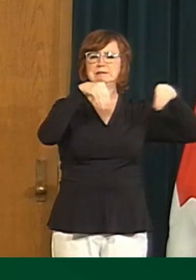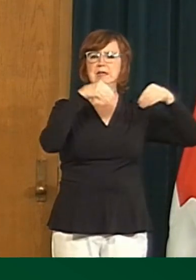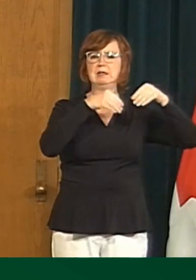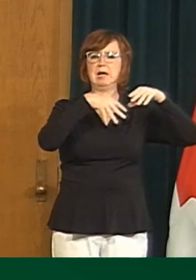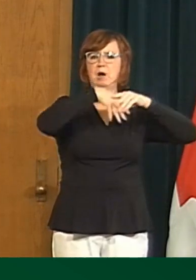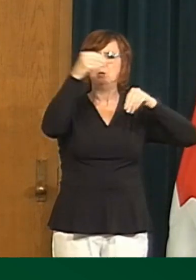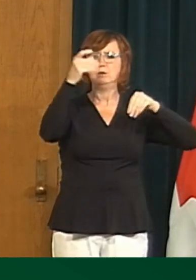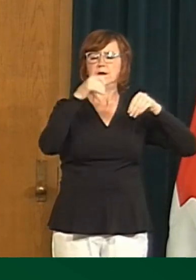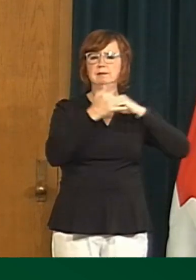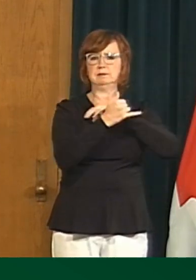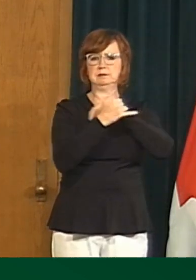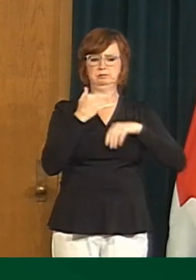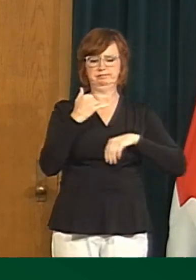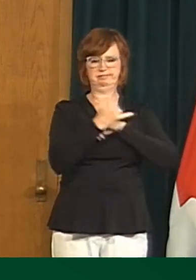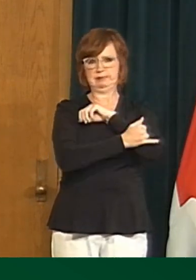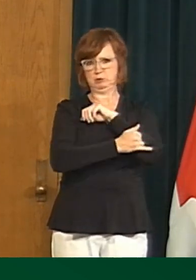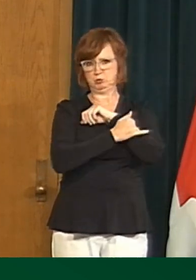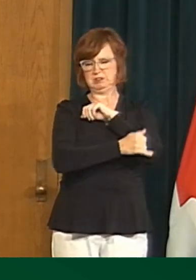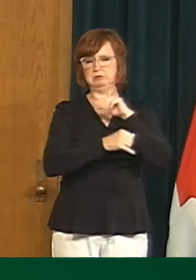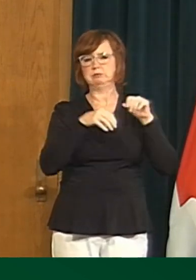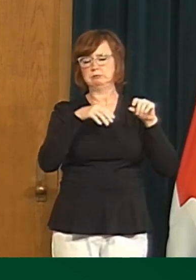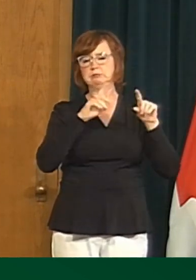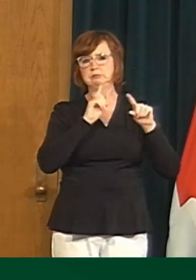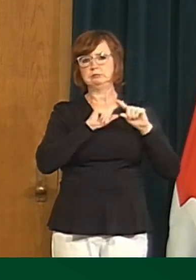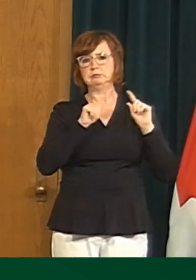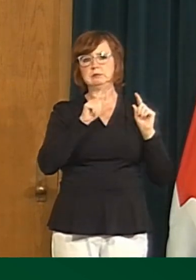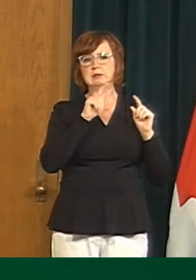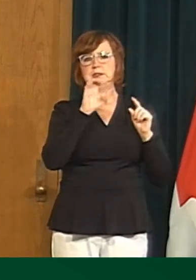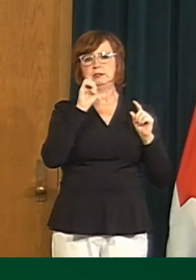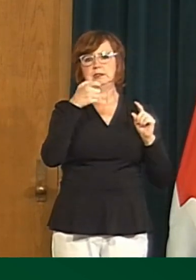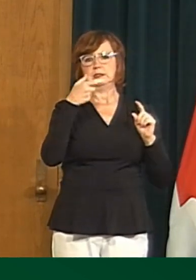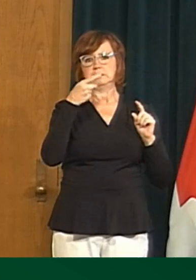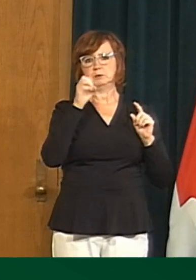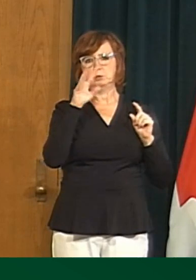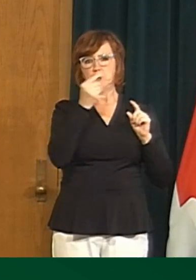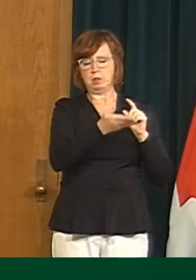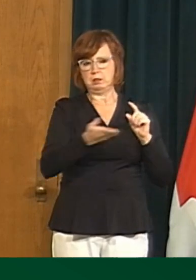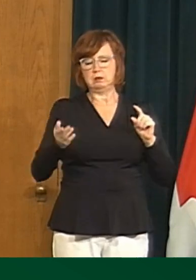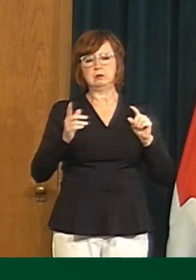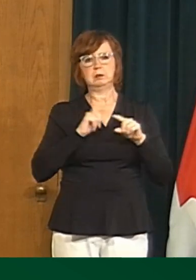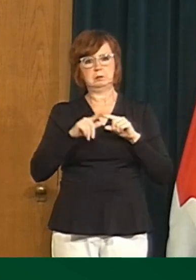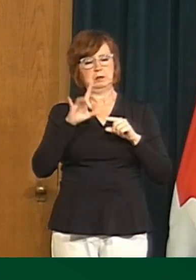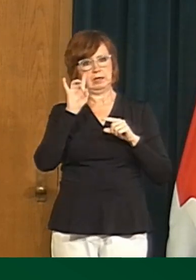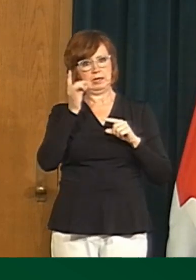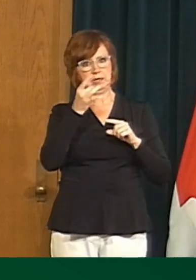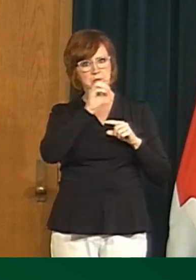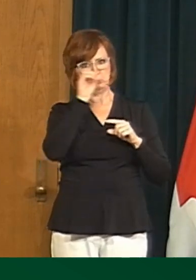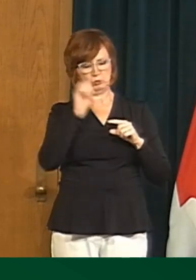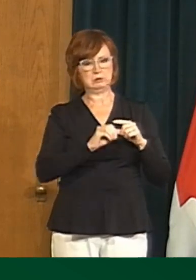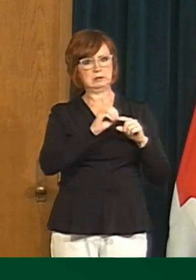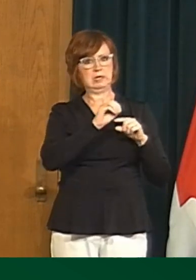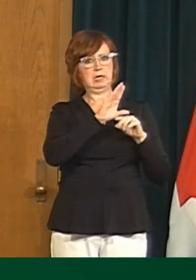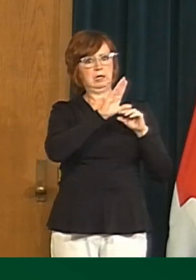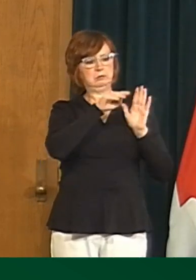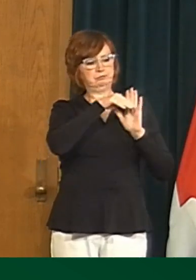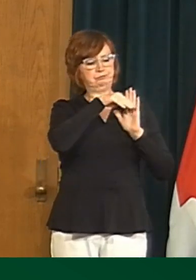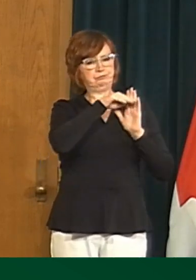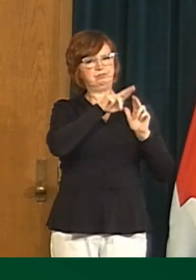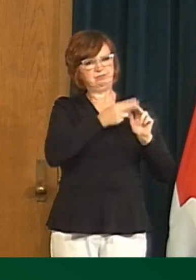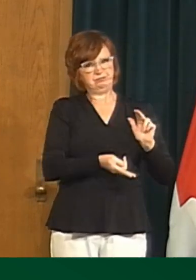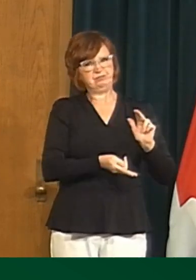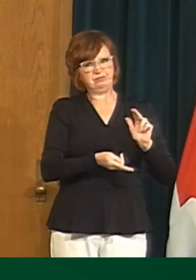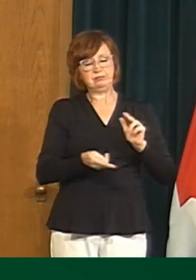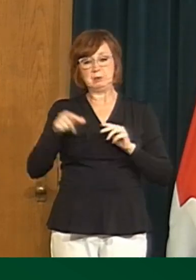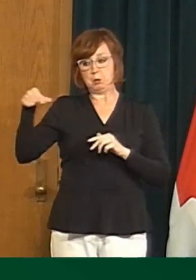8.2% this year, this is by far the smallest decline of anywhere in Canada. Quebec, for example, saw their manufacturing